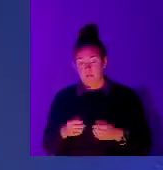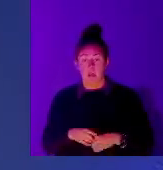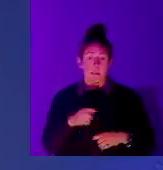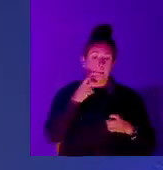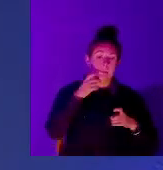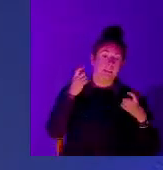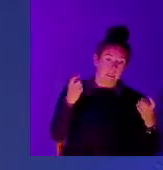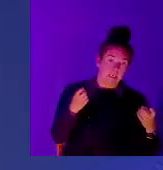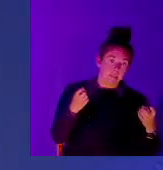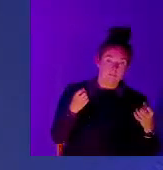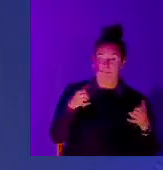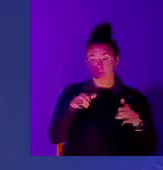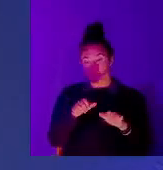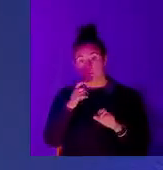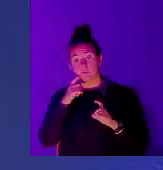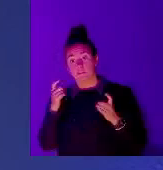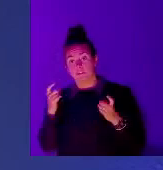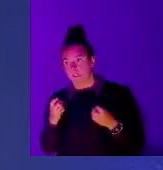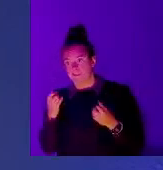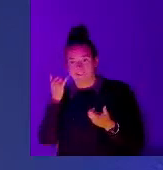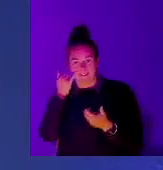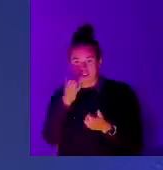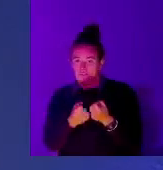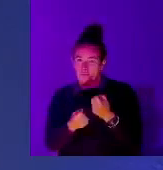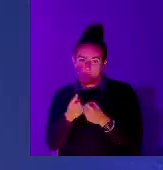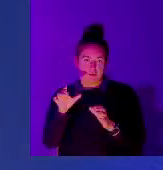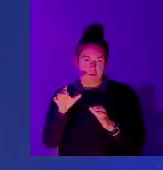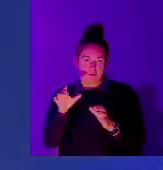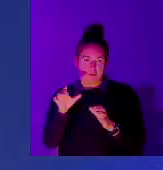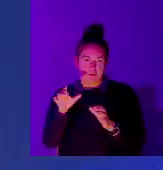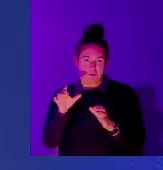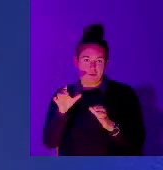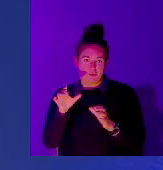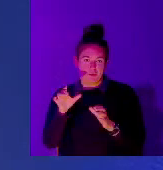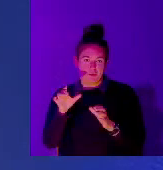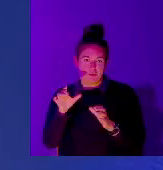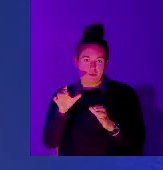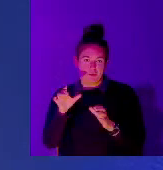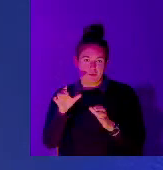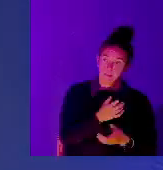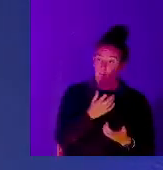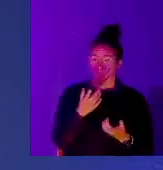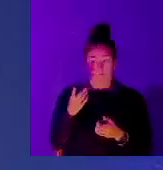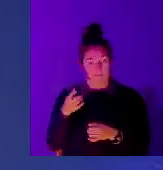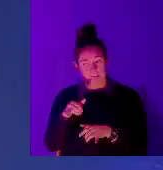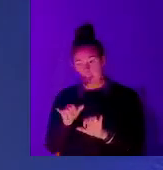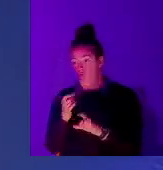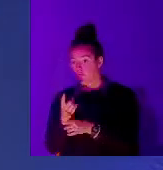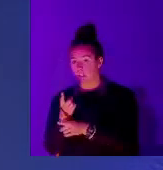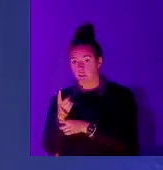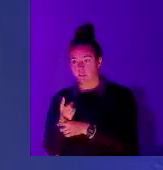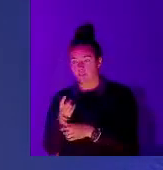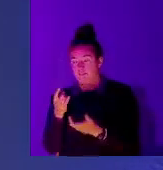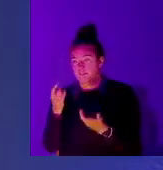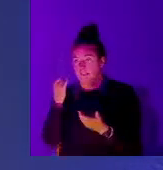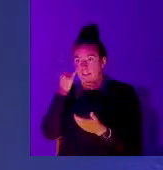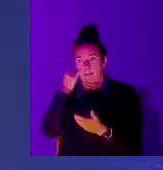it. And righteousness is righteousness, even if nobody is following